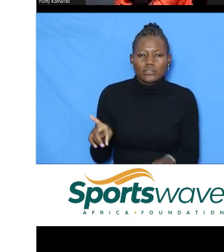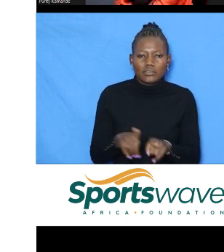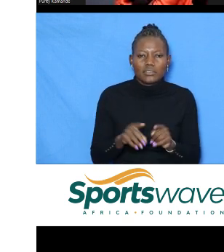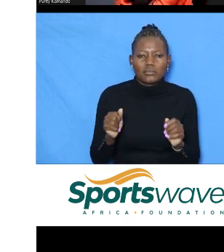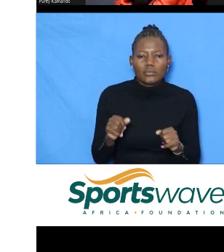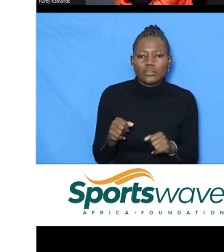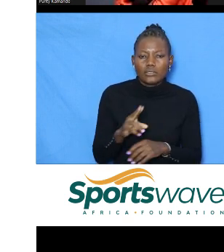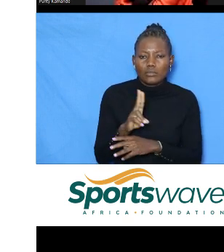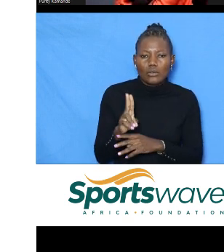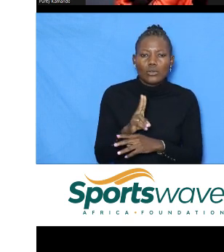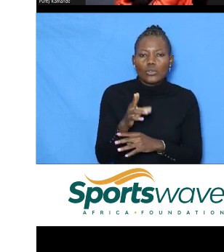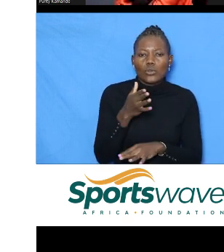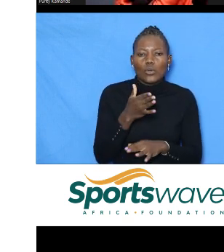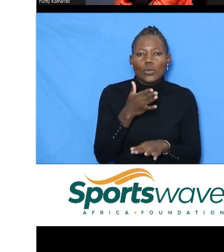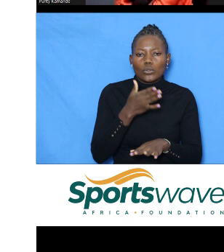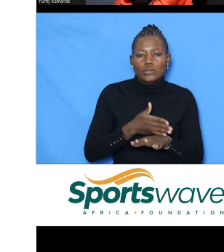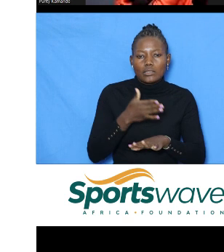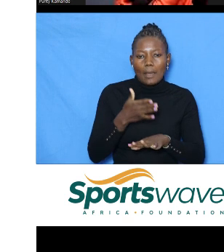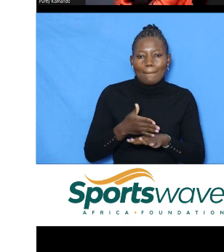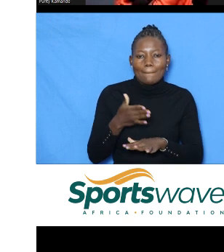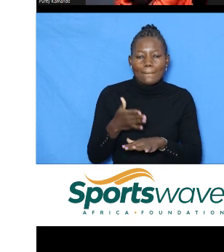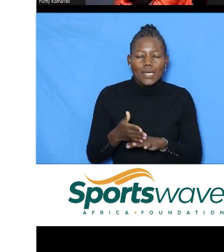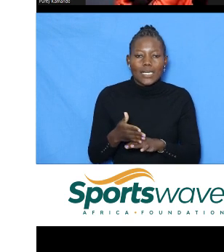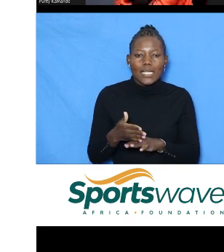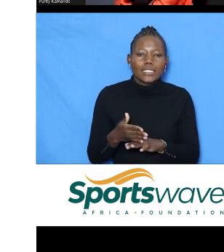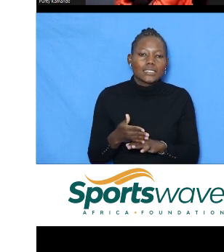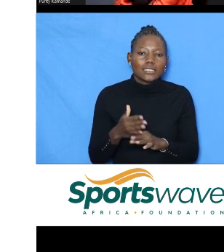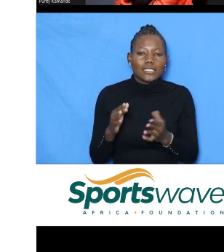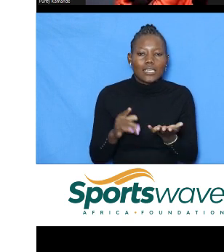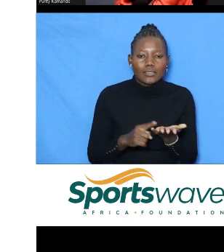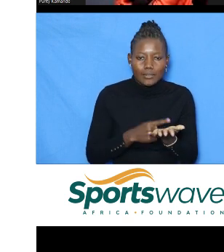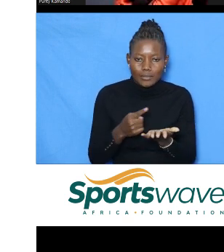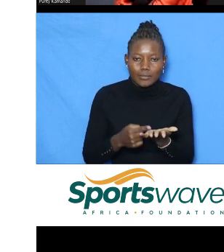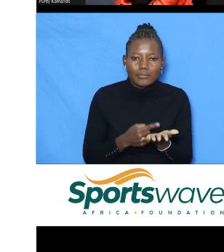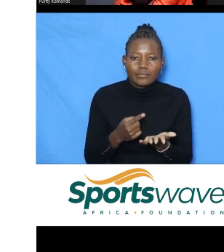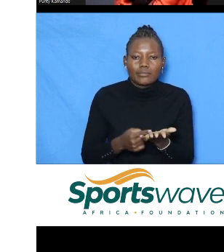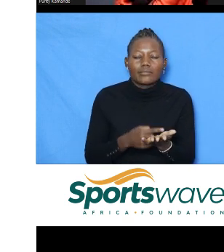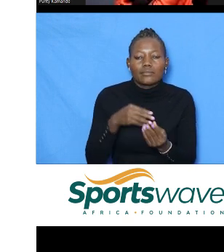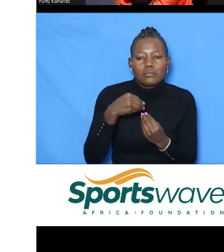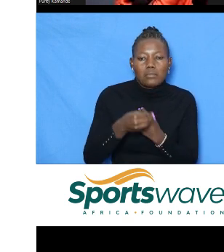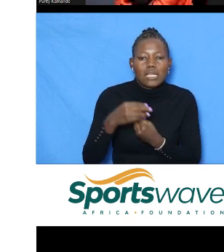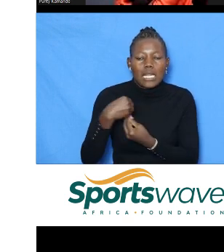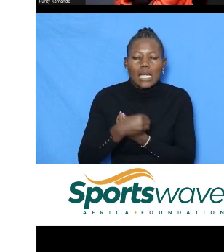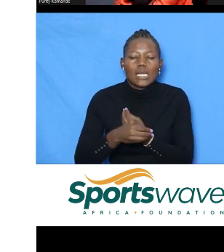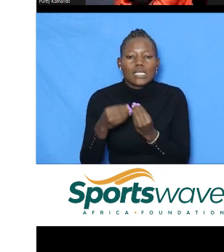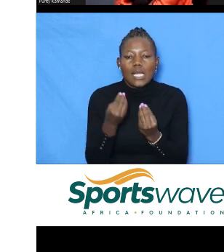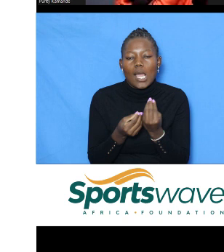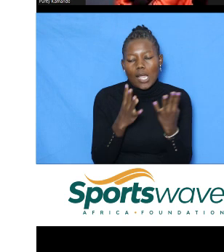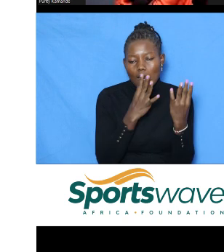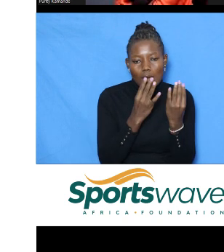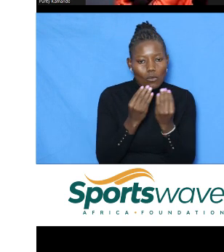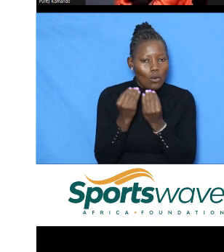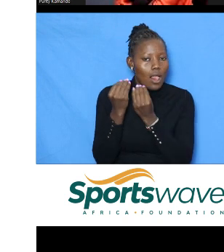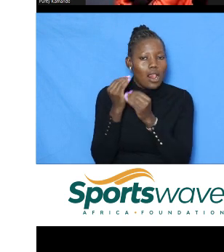do slices of bread, do your peanut butter, do your jelly, a banana as well, a melon as well,